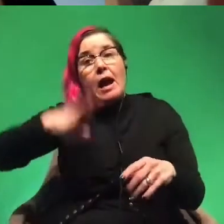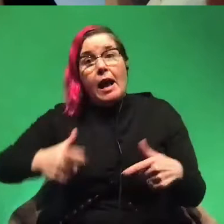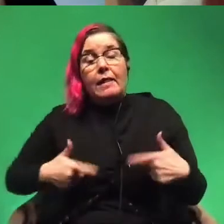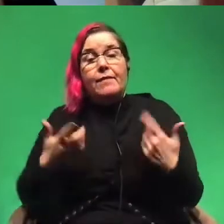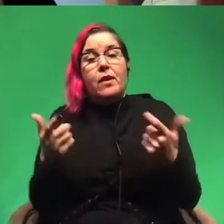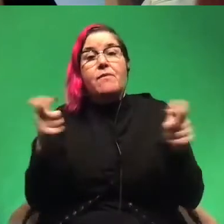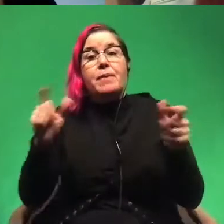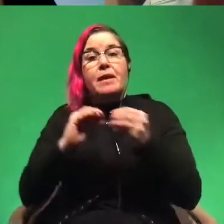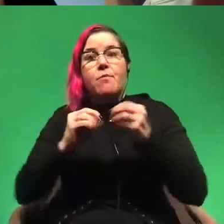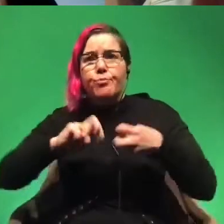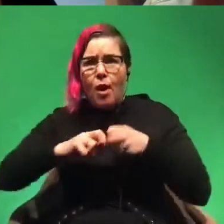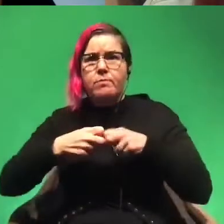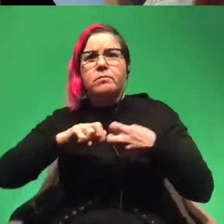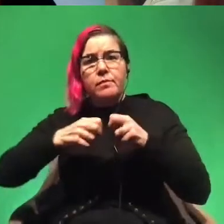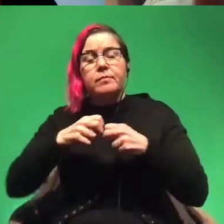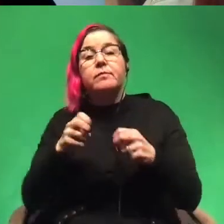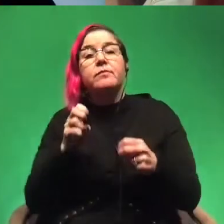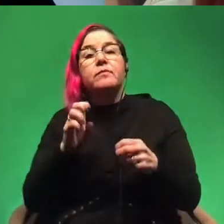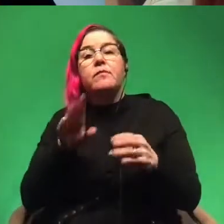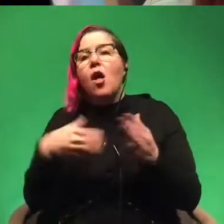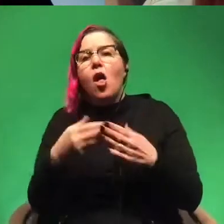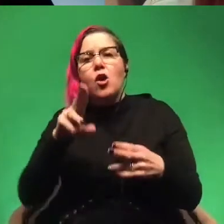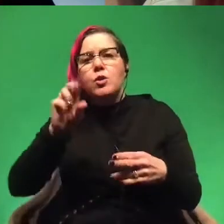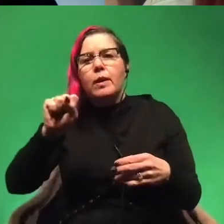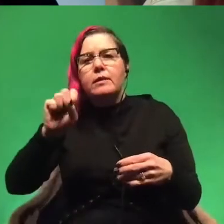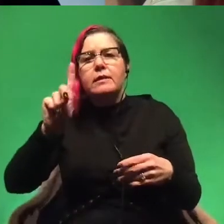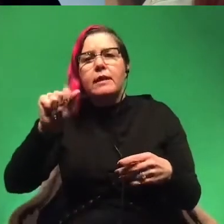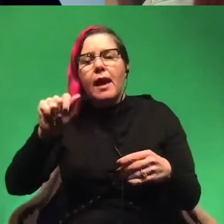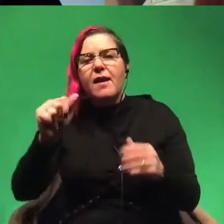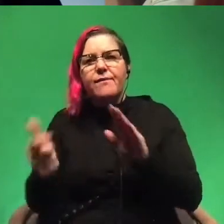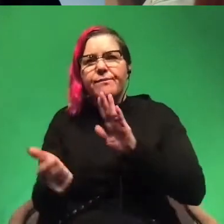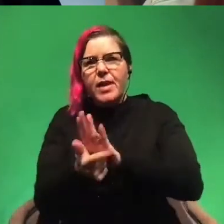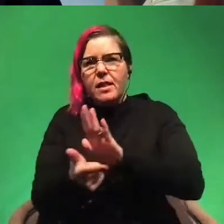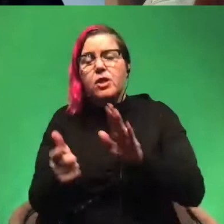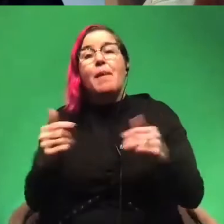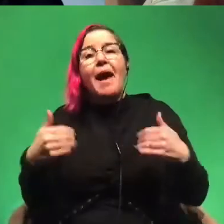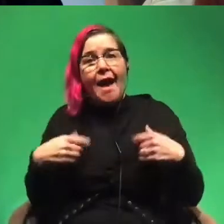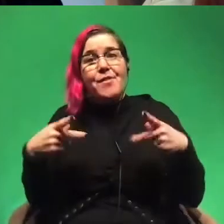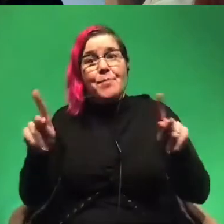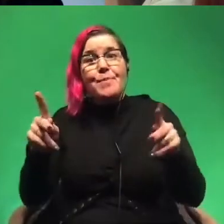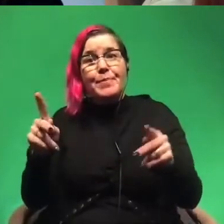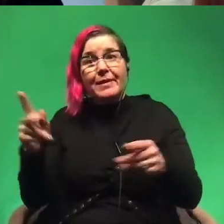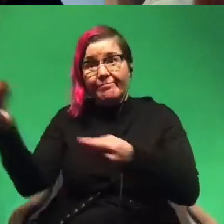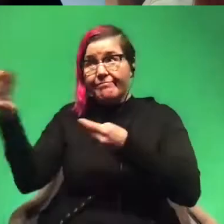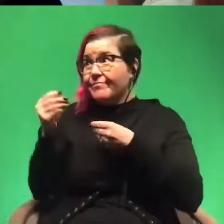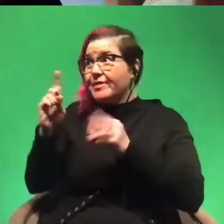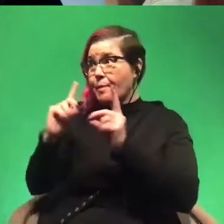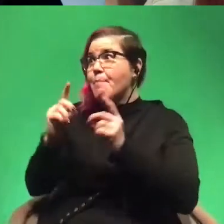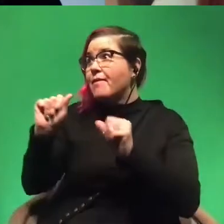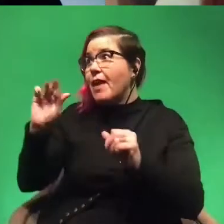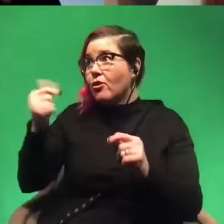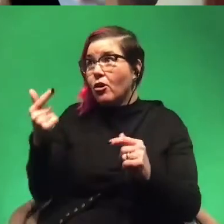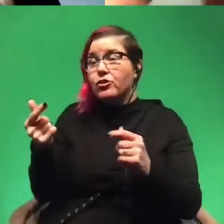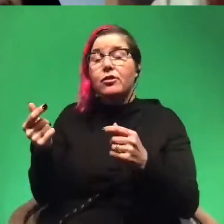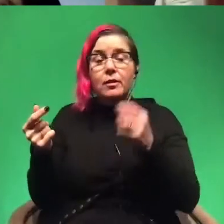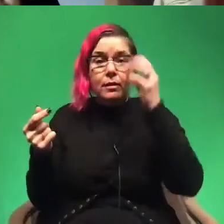huge number of problems, and they're all USDA violations. But he basically has this permit that was given to him by the United States Department of Agriculture.